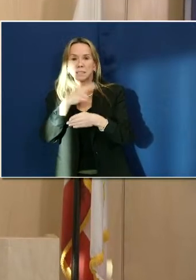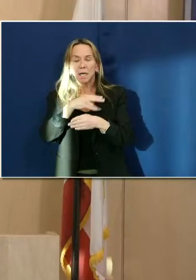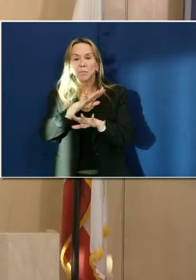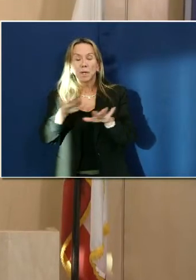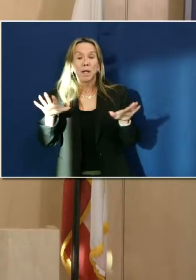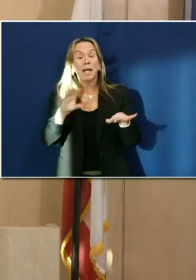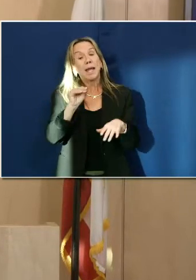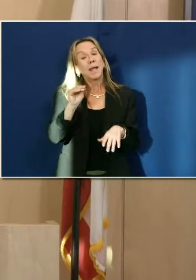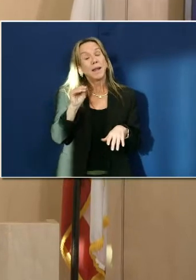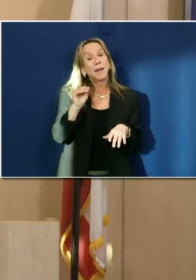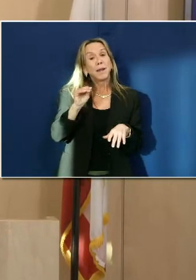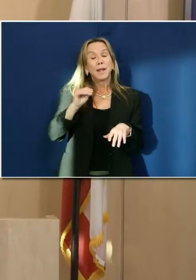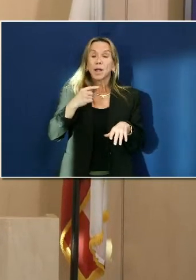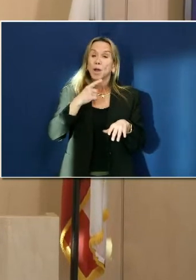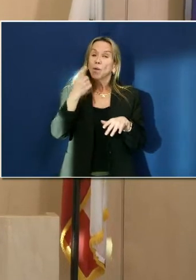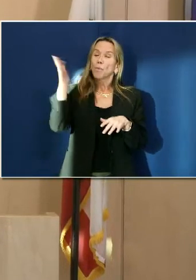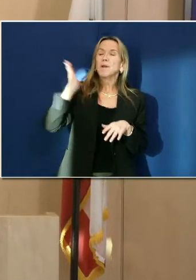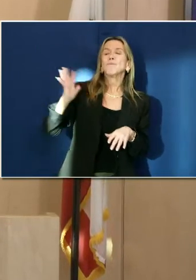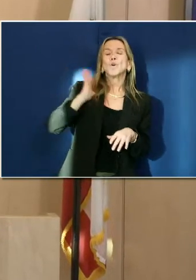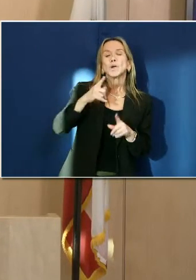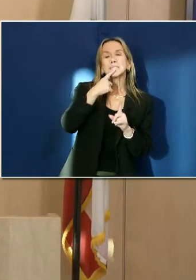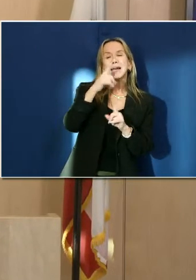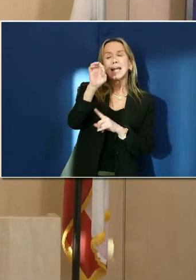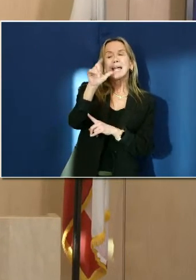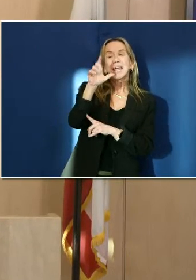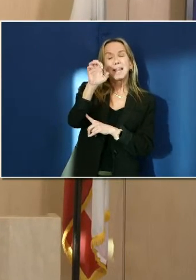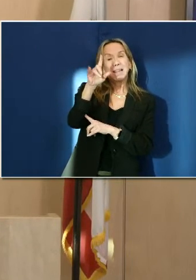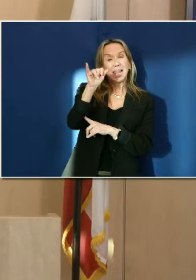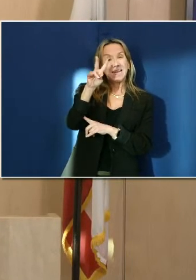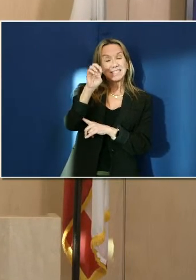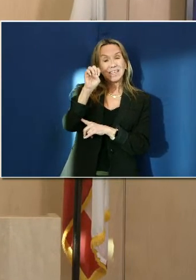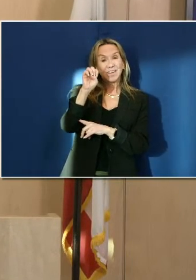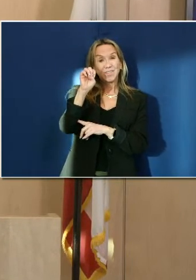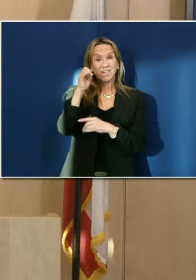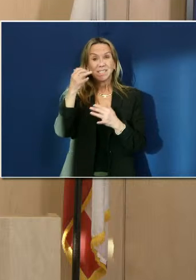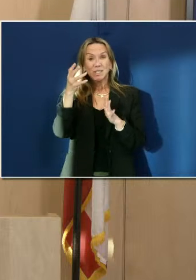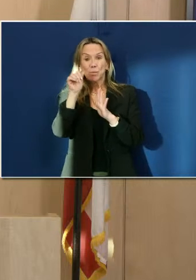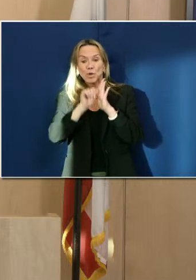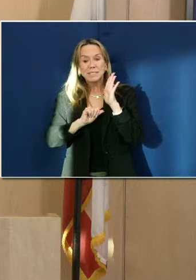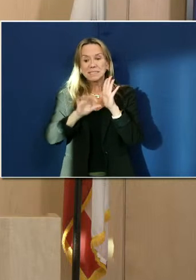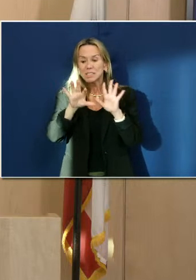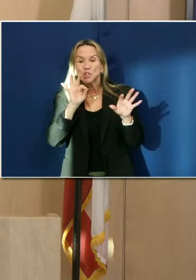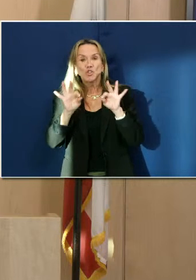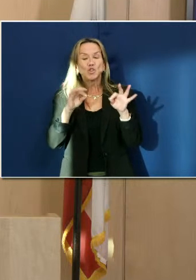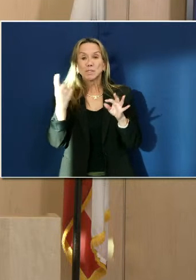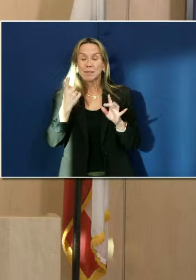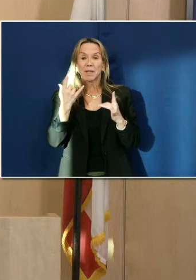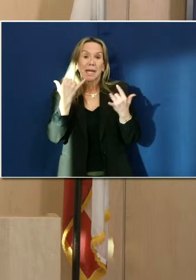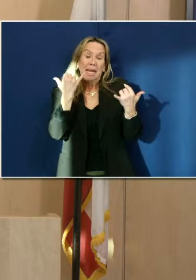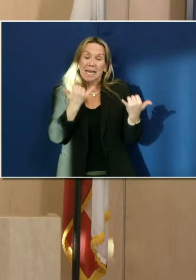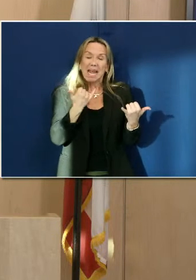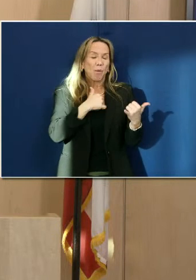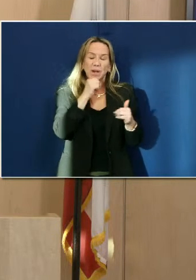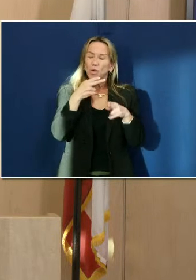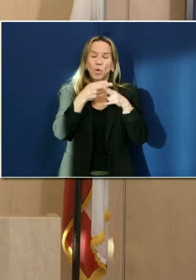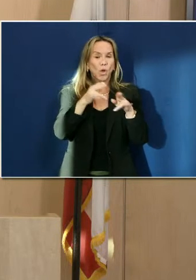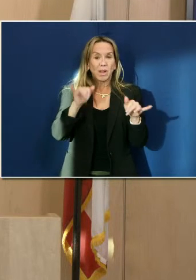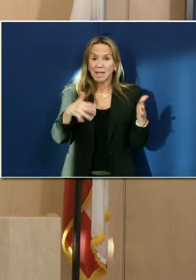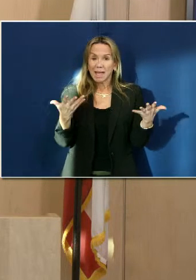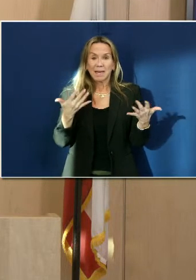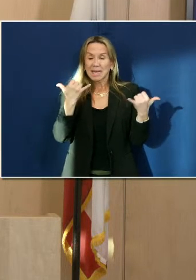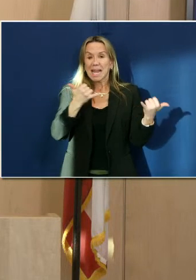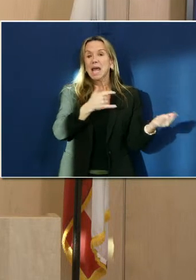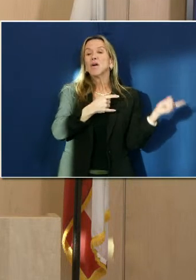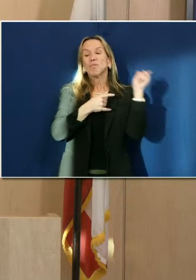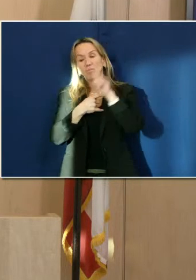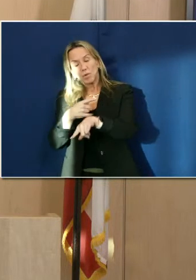once was referred to as an elective procedure may not be an elective procedure now, and so we are managing very carefully